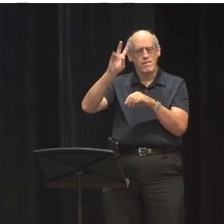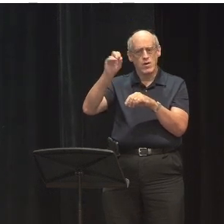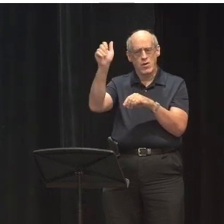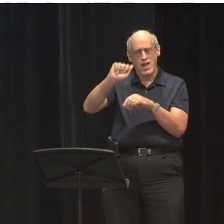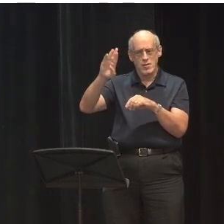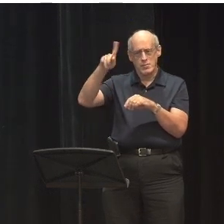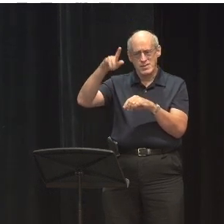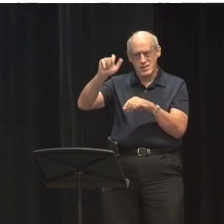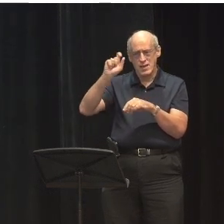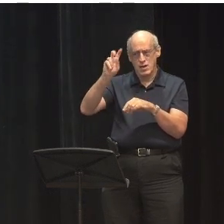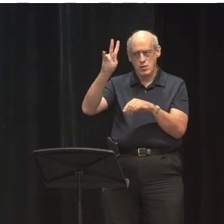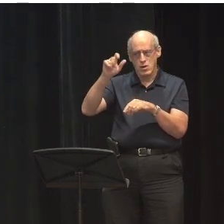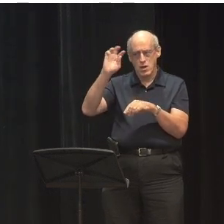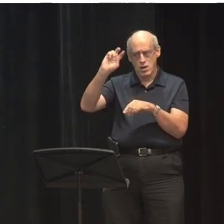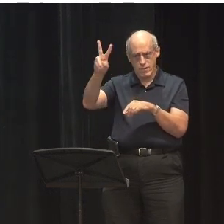nybpcrinfo@bpca.ny.gov.